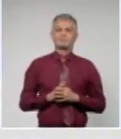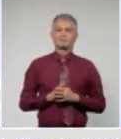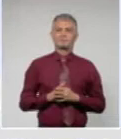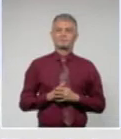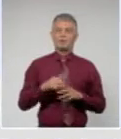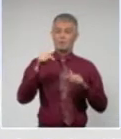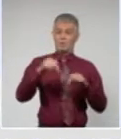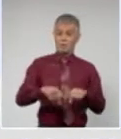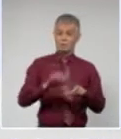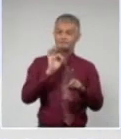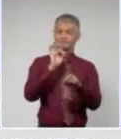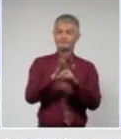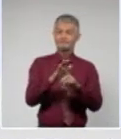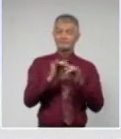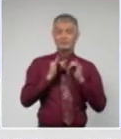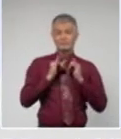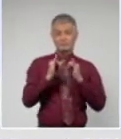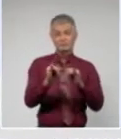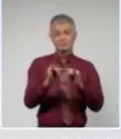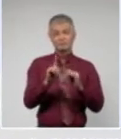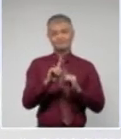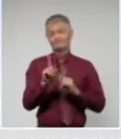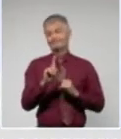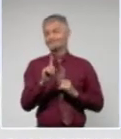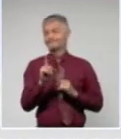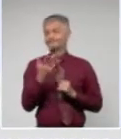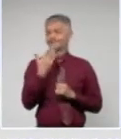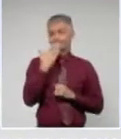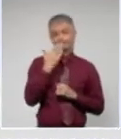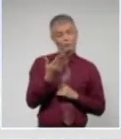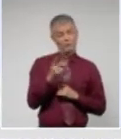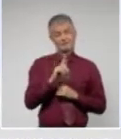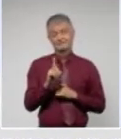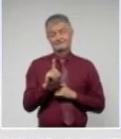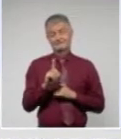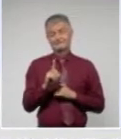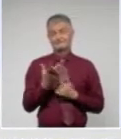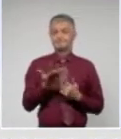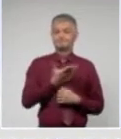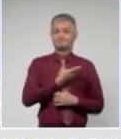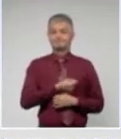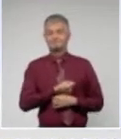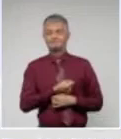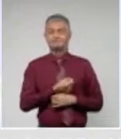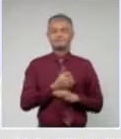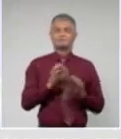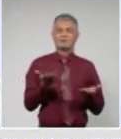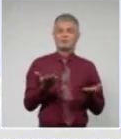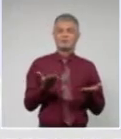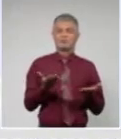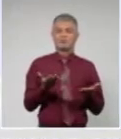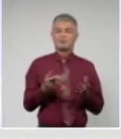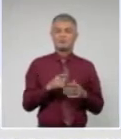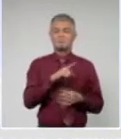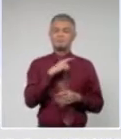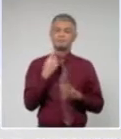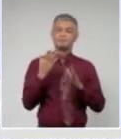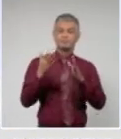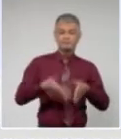unfortunate news of the death of 2 people with COVID-19 yesterday. The first was